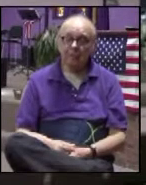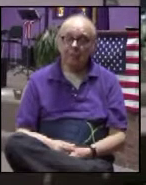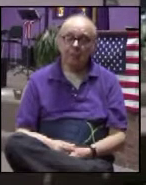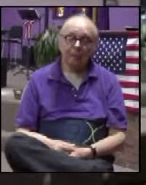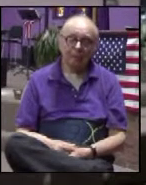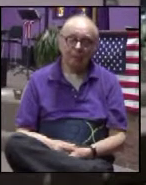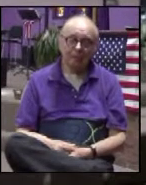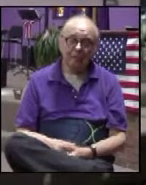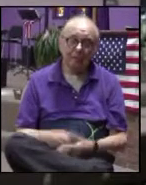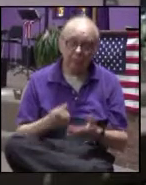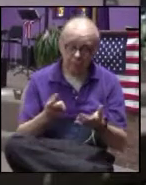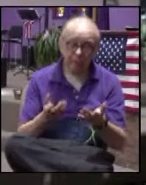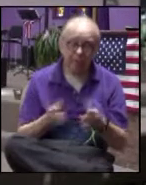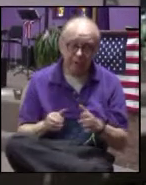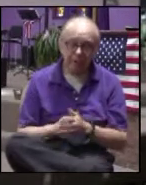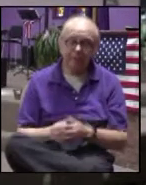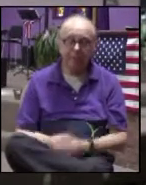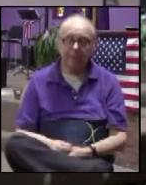Are you willing?